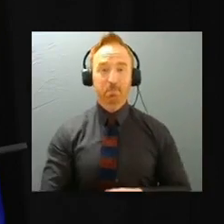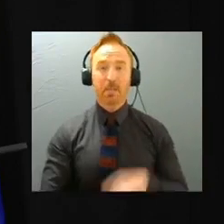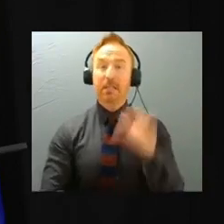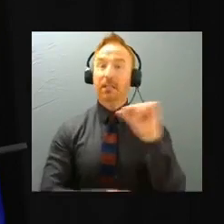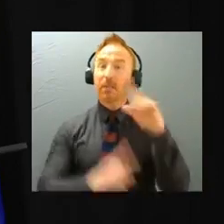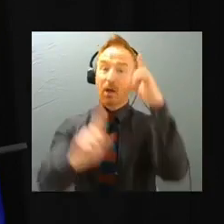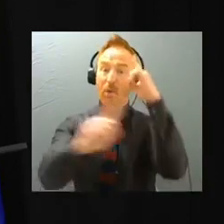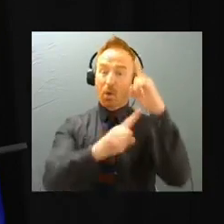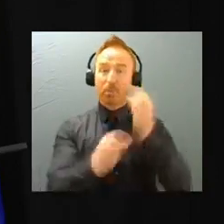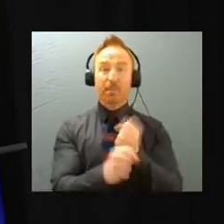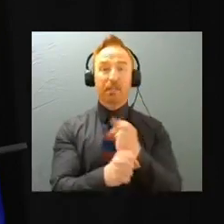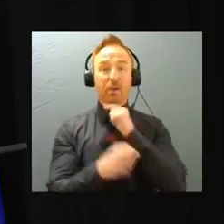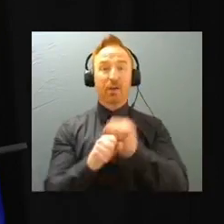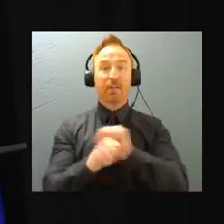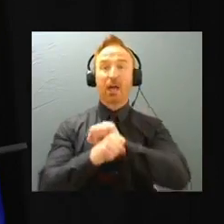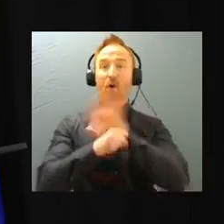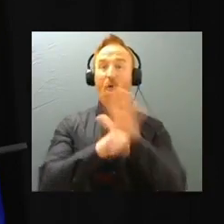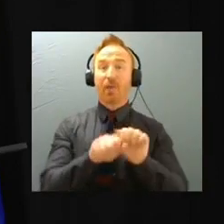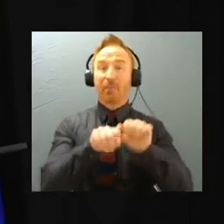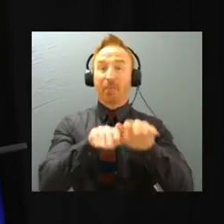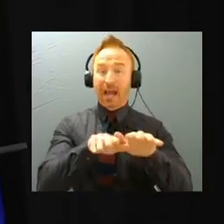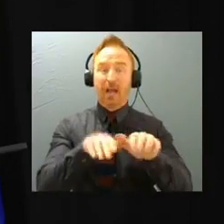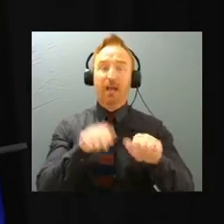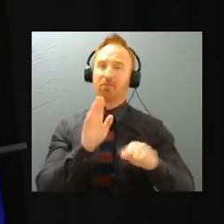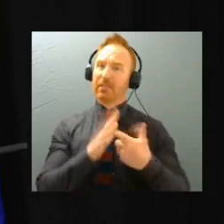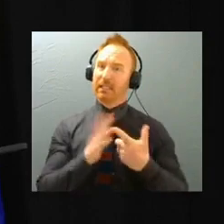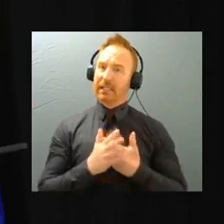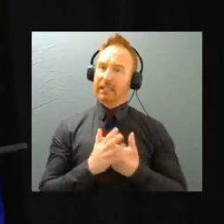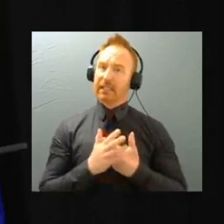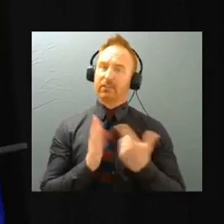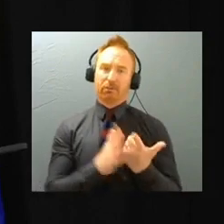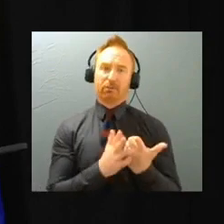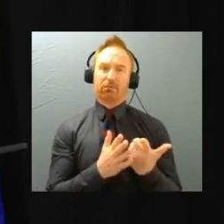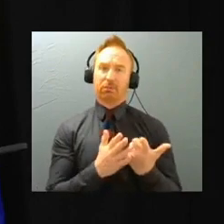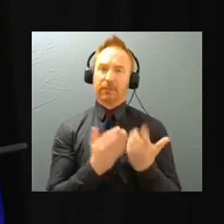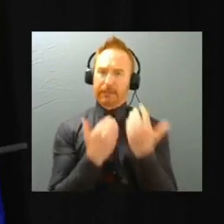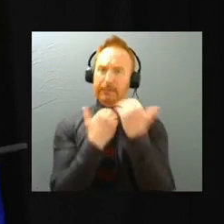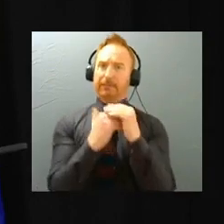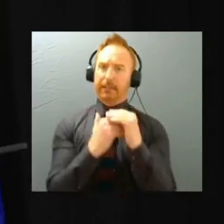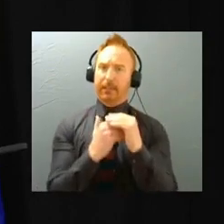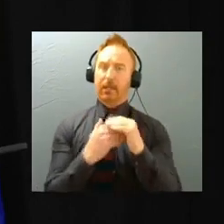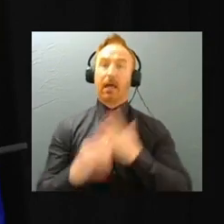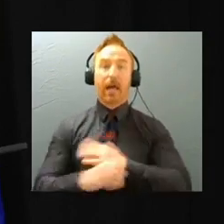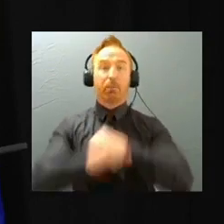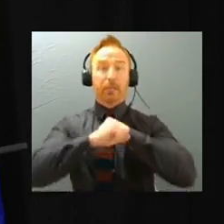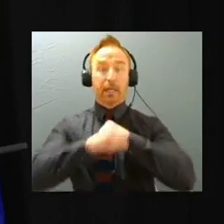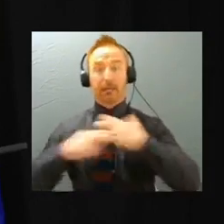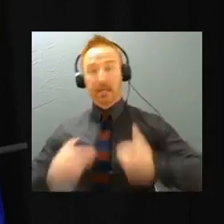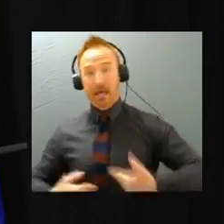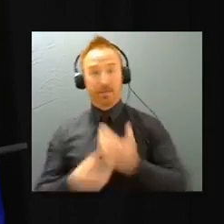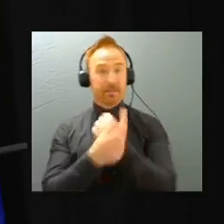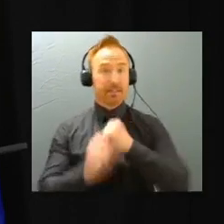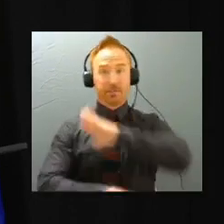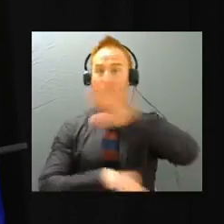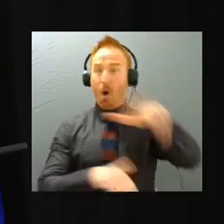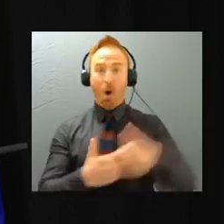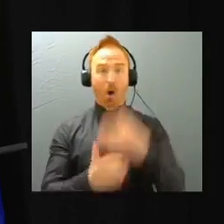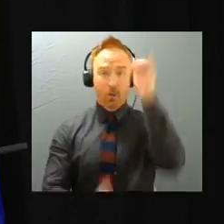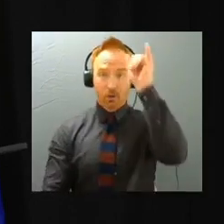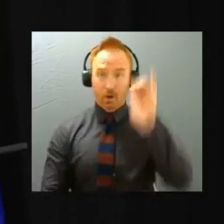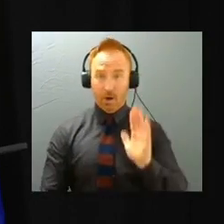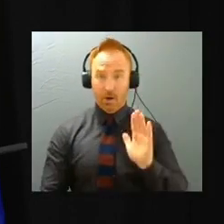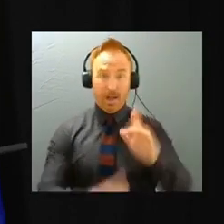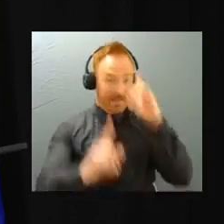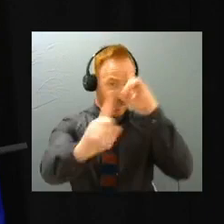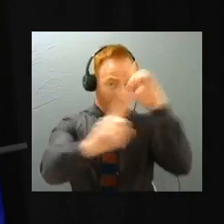spread of COVID-19 in Yukon and to protect the health and safety of Yukoners. To achieve this goal, we are working closely